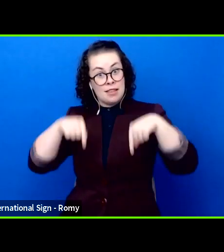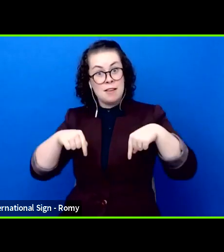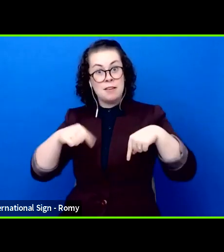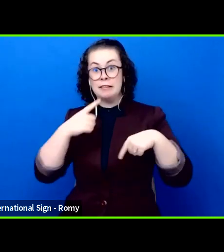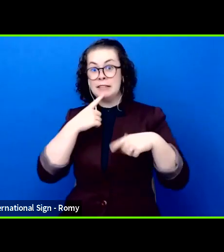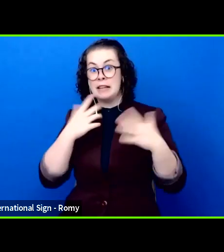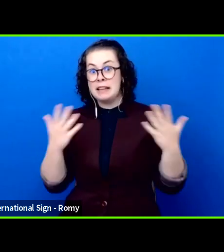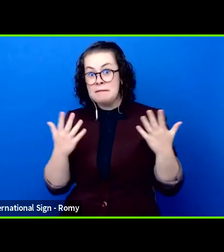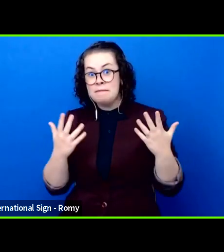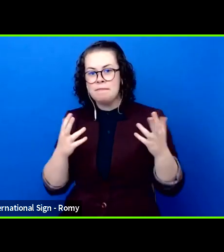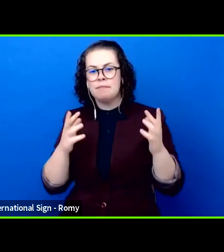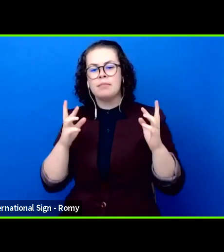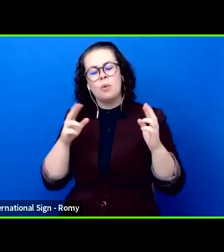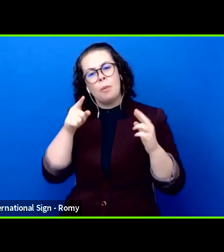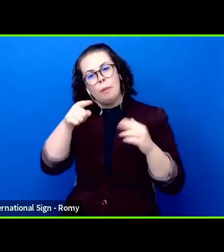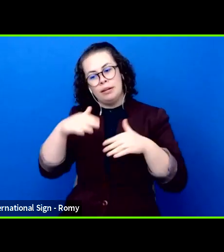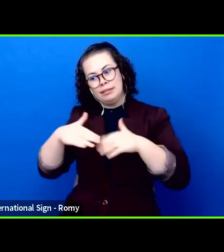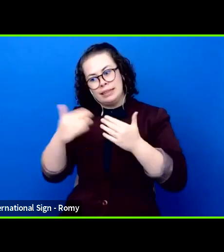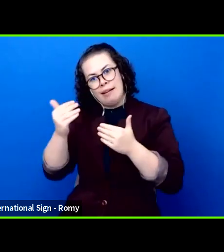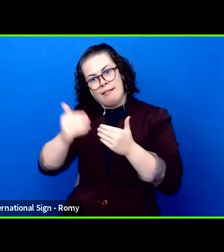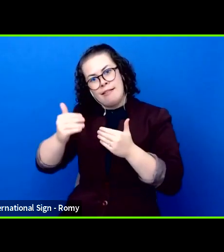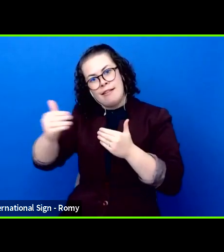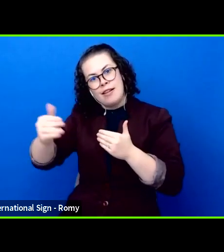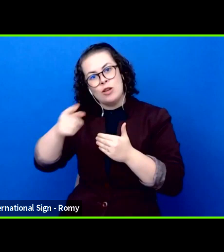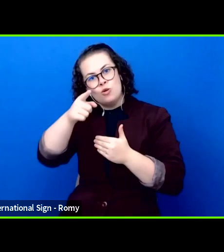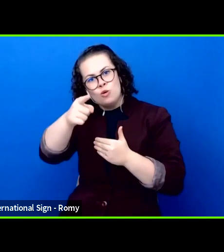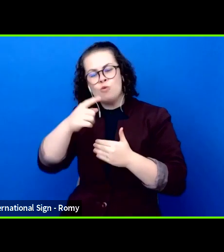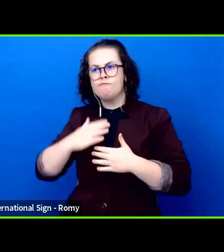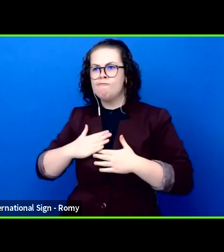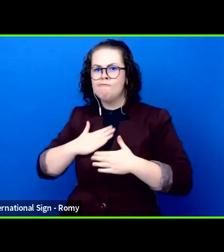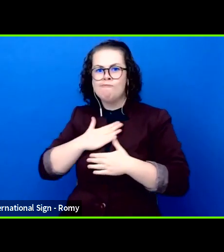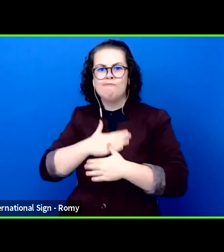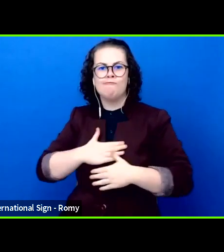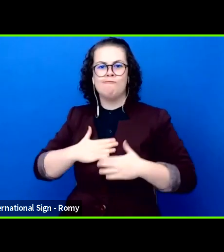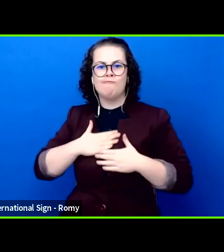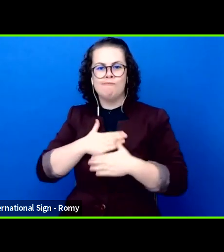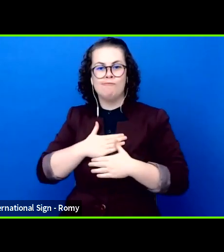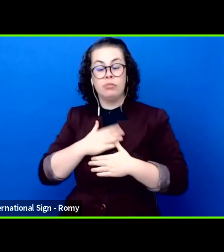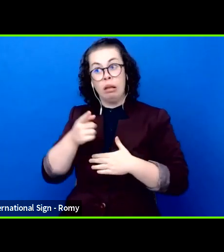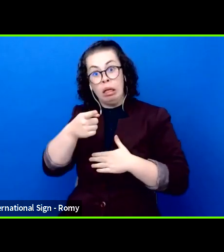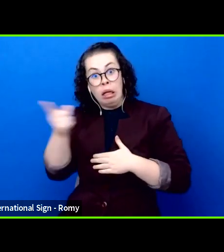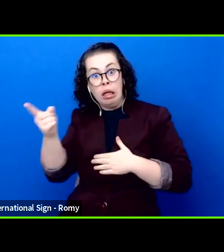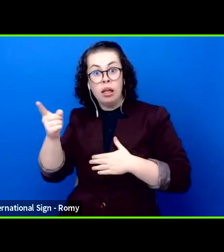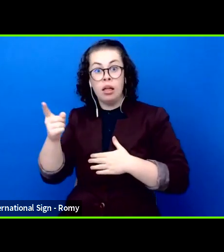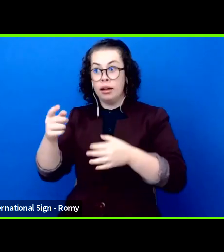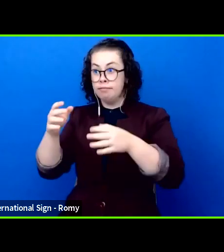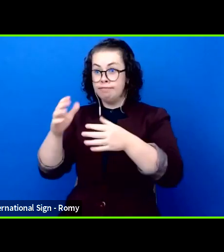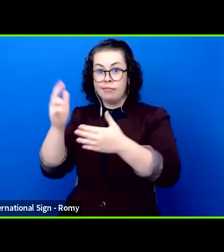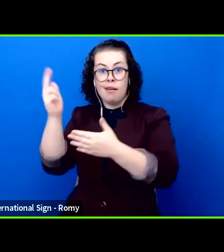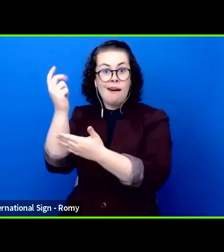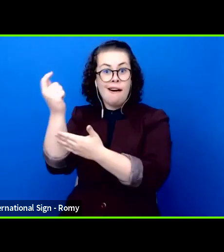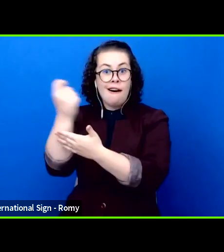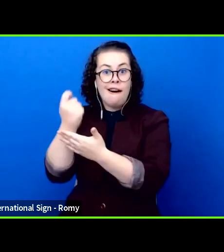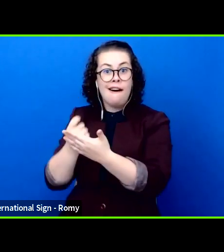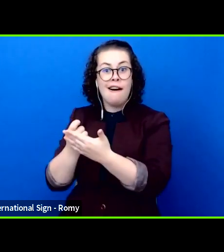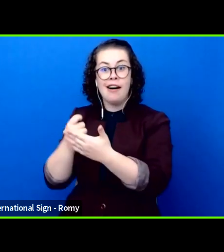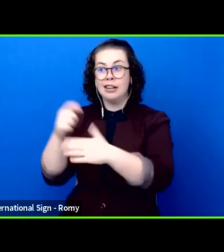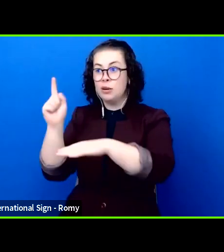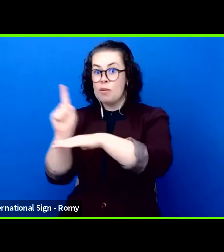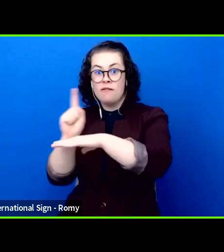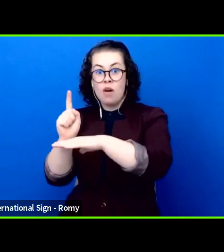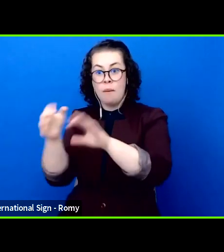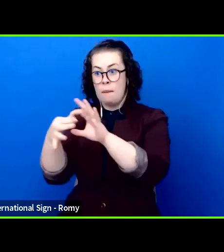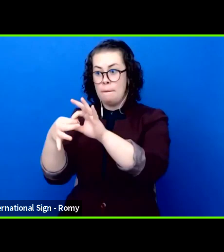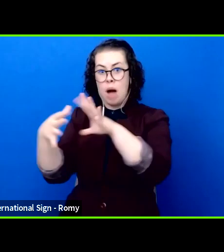days. Without these abilities and talents, we will not be able to meet the